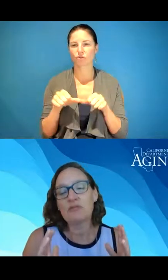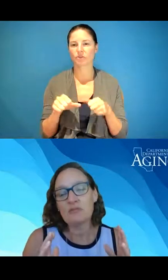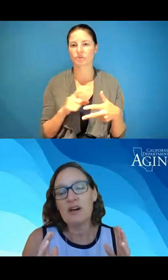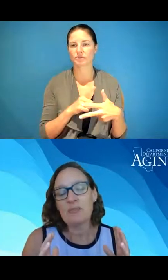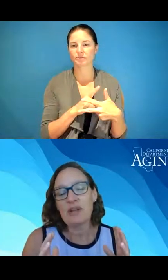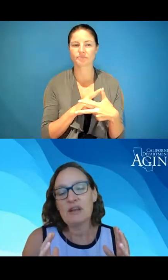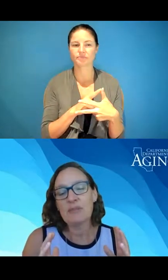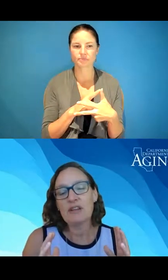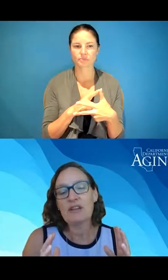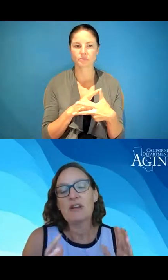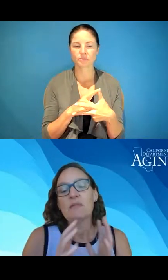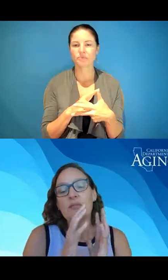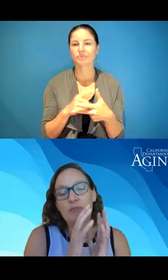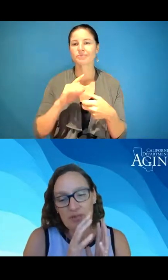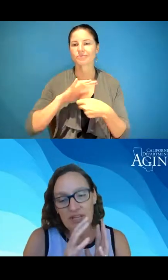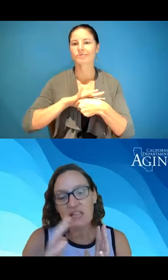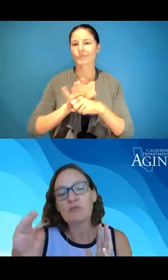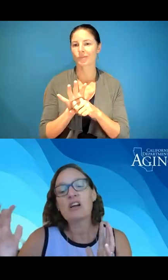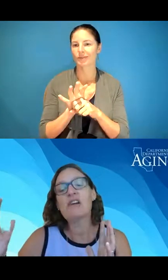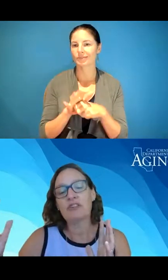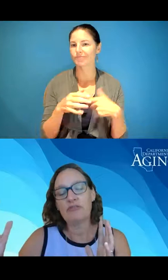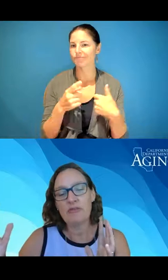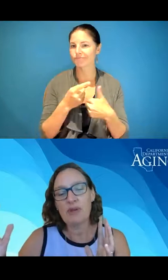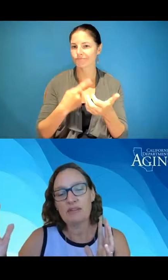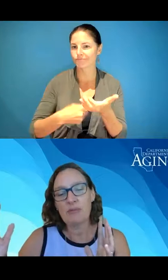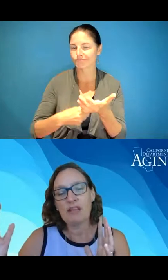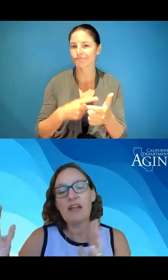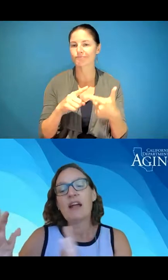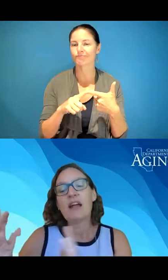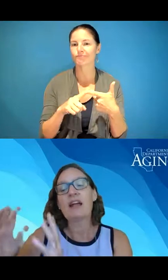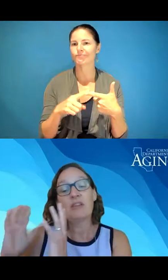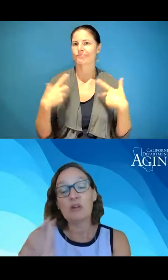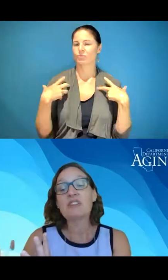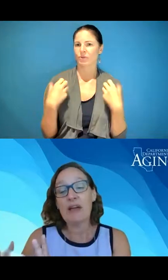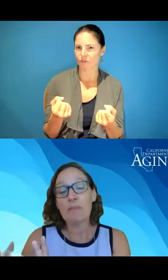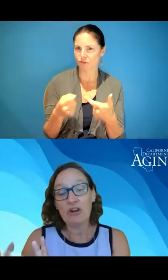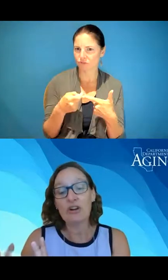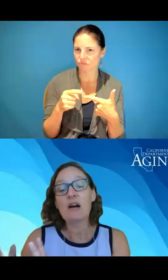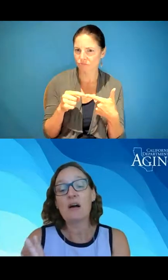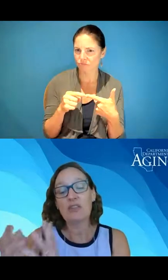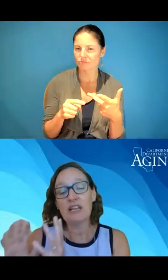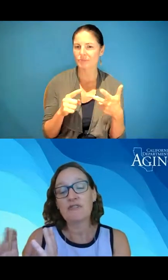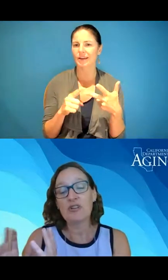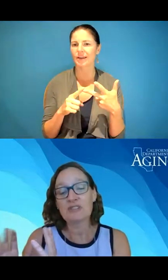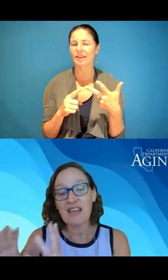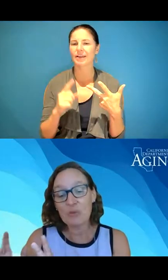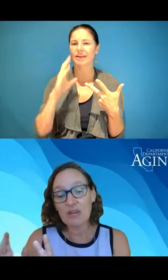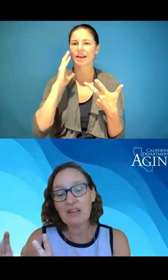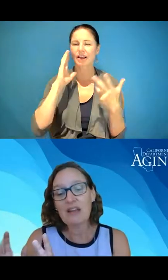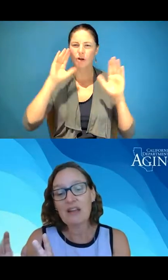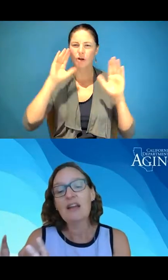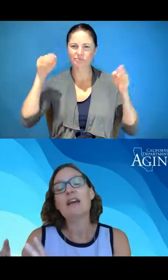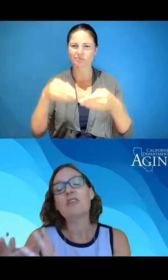continuing to respond to the pandemic, beginning the recovery from the pandemic, and then building back better with a laser focus on